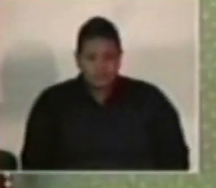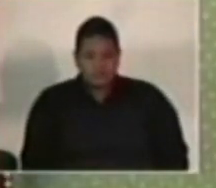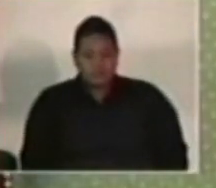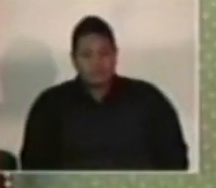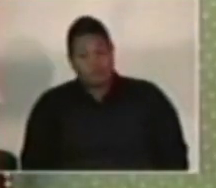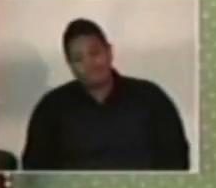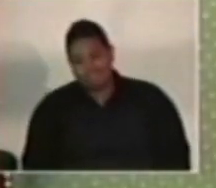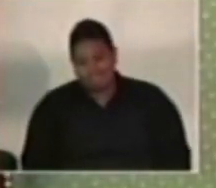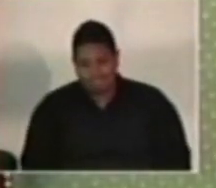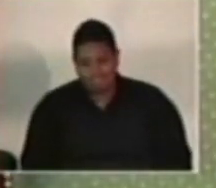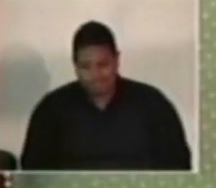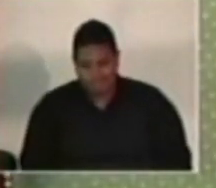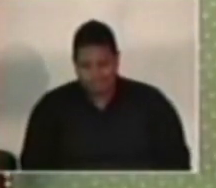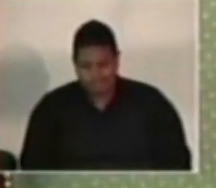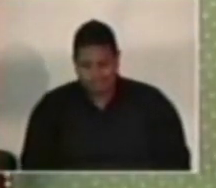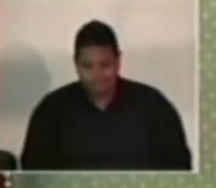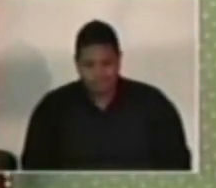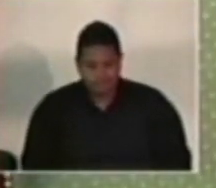Hold on with that.